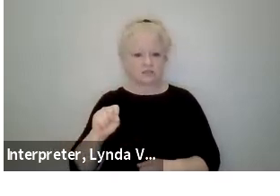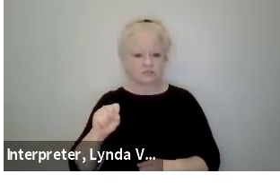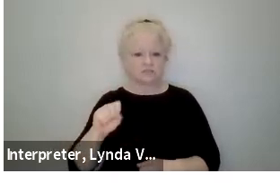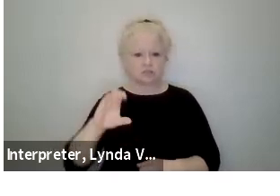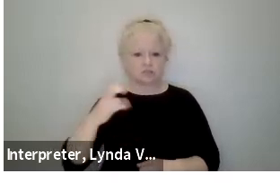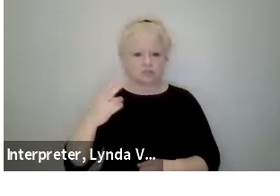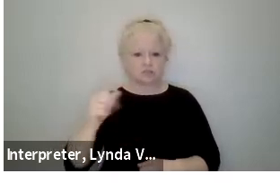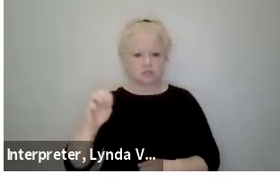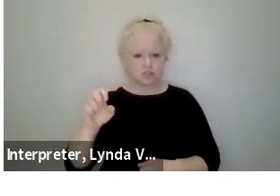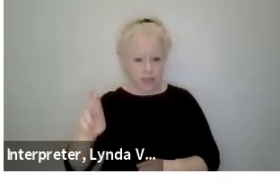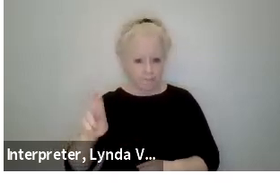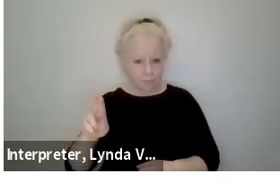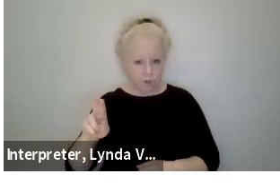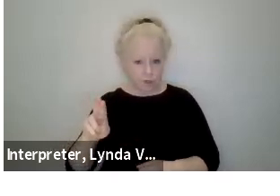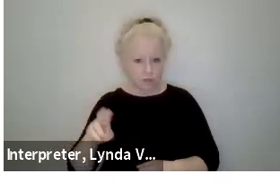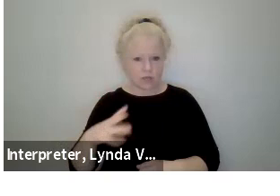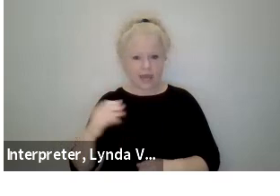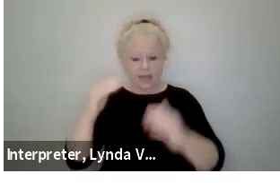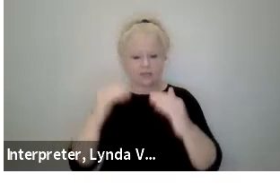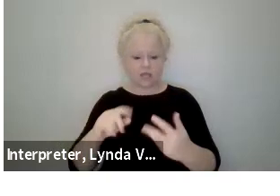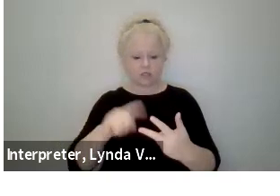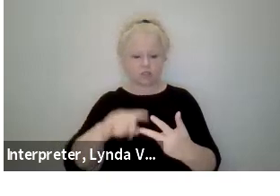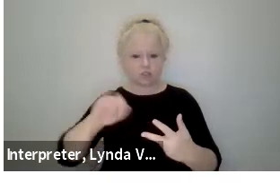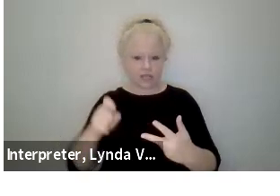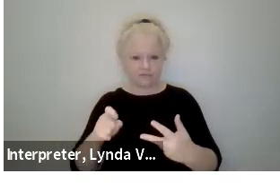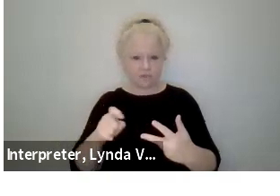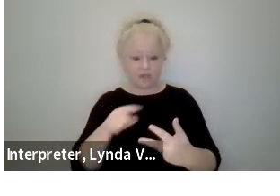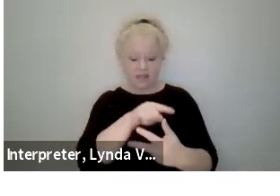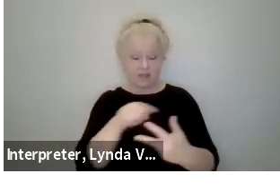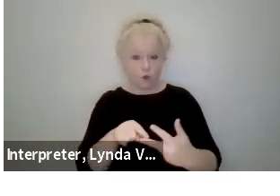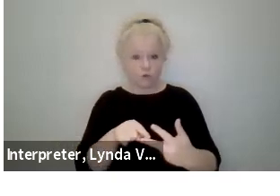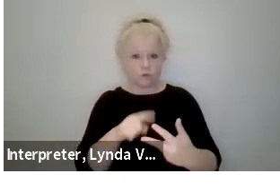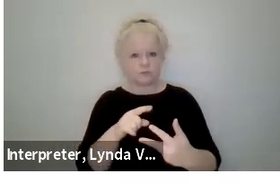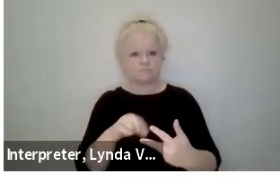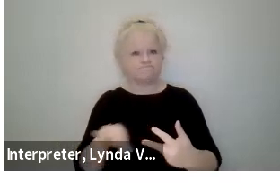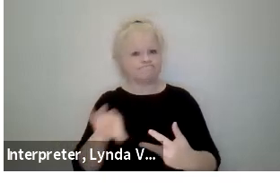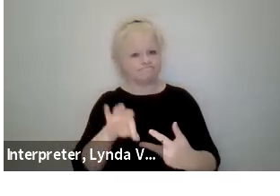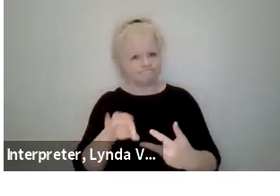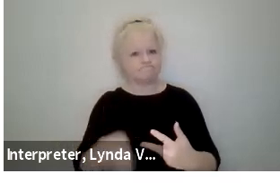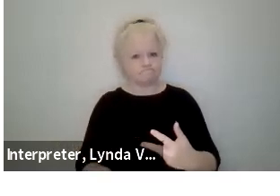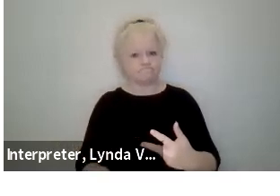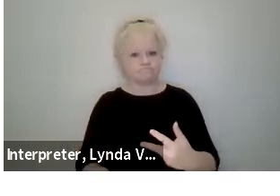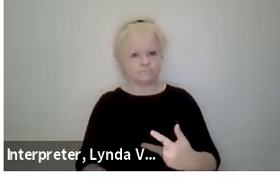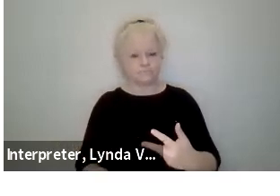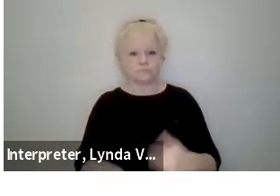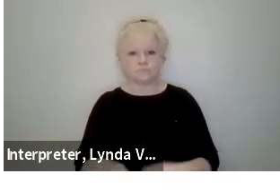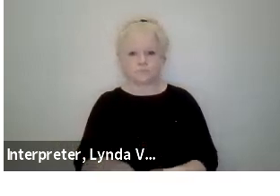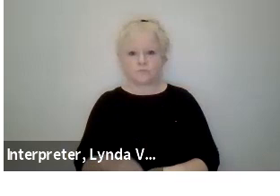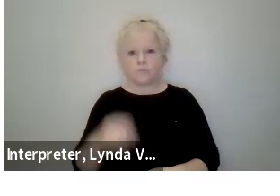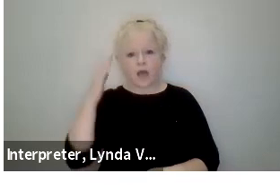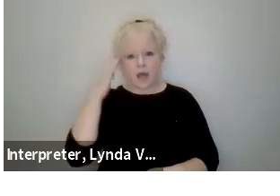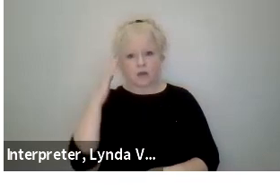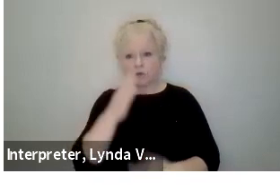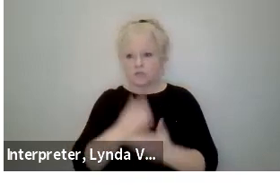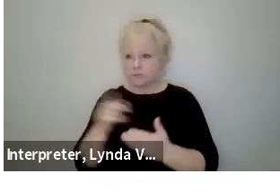Jacksonville have been really key for us throughout this program. And I'm sure, like many of you,